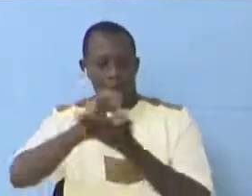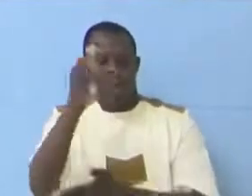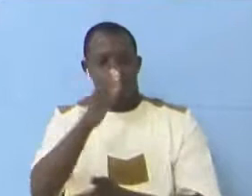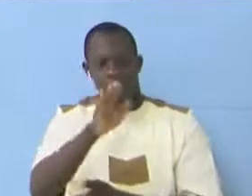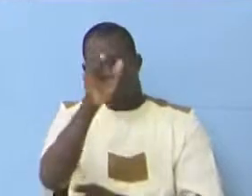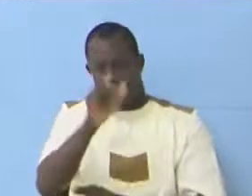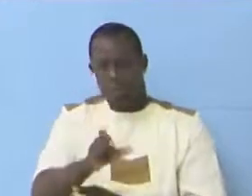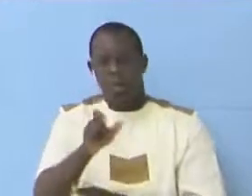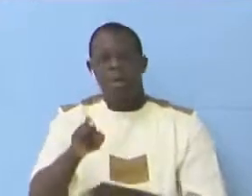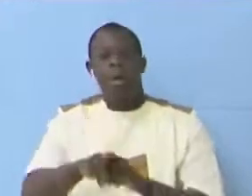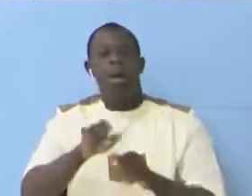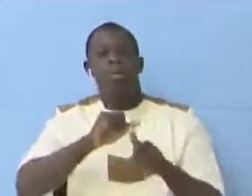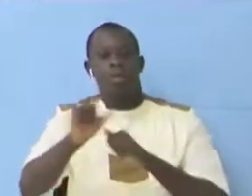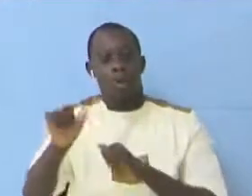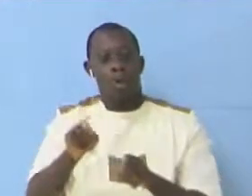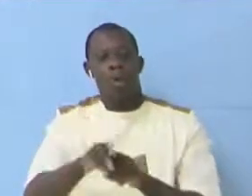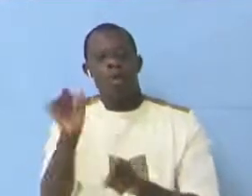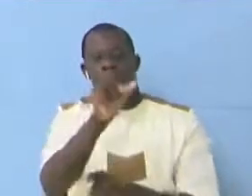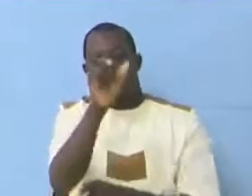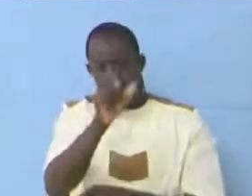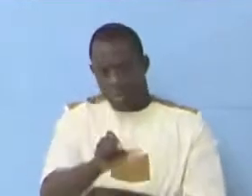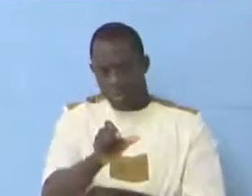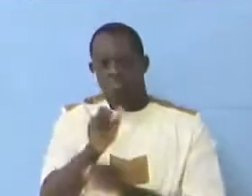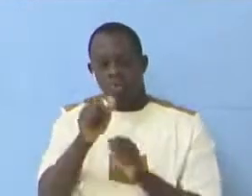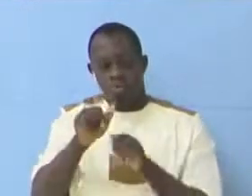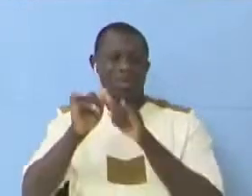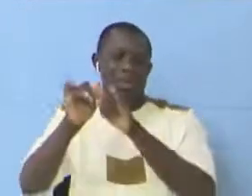that some of them should be at the Kairaba police station,